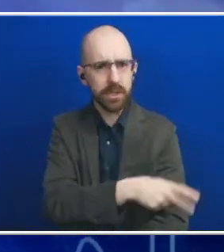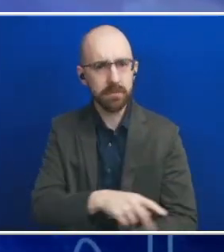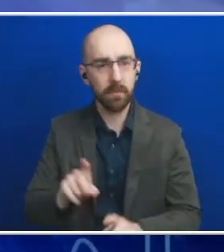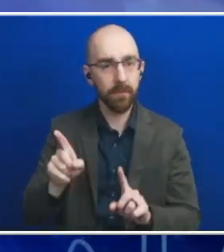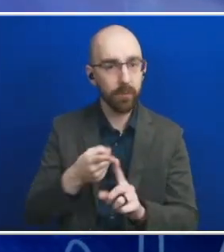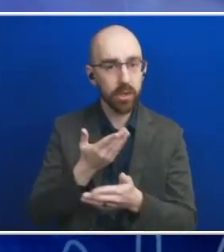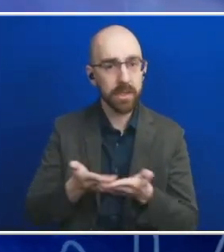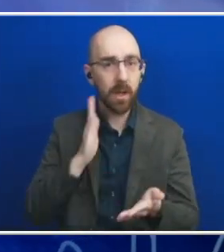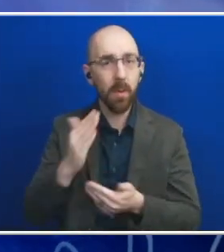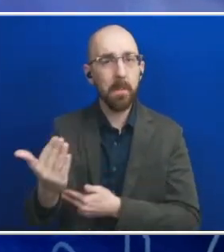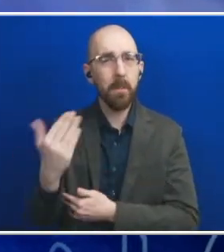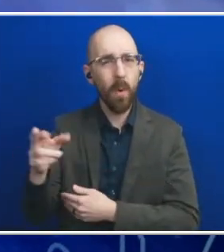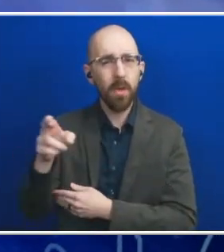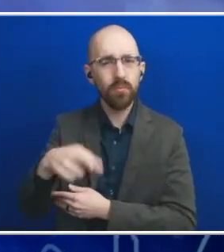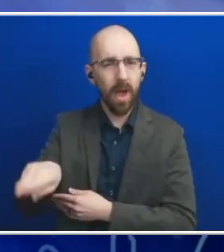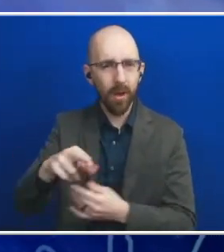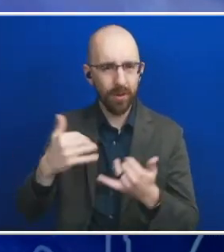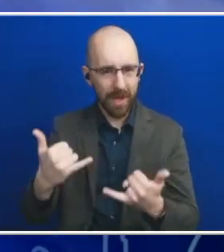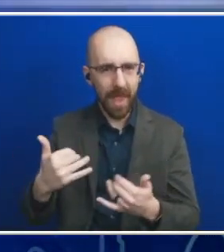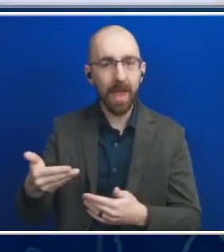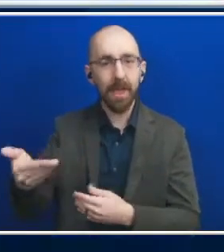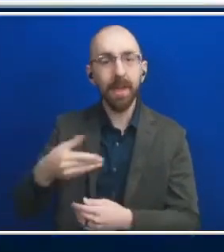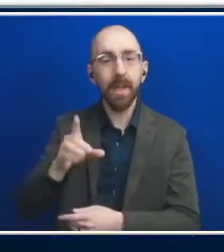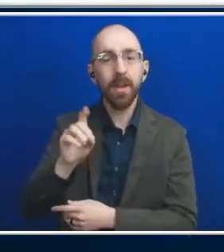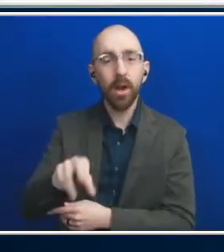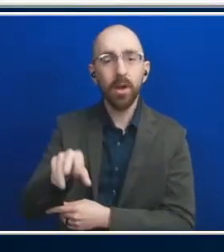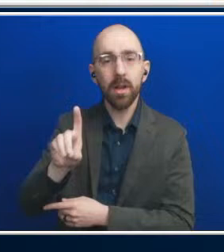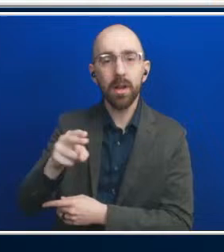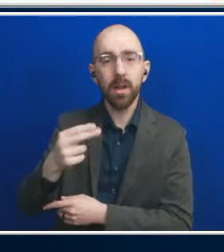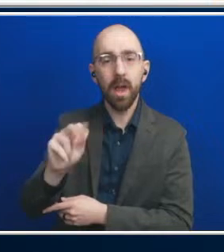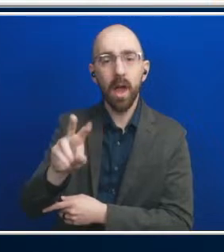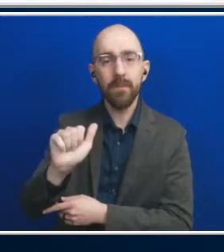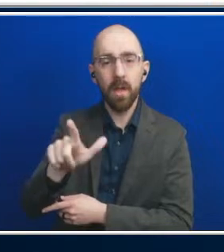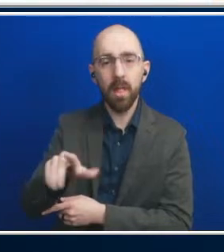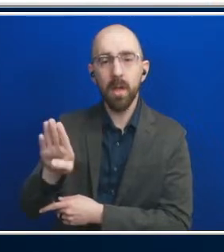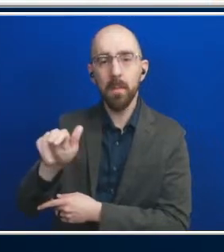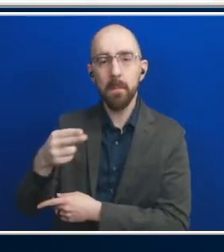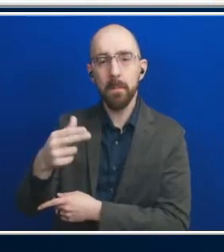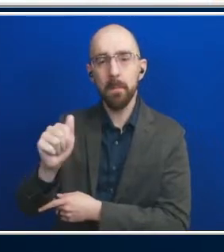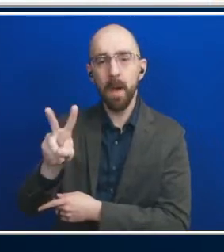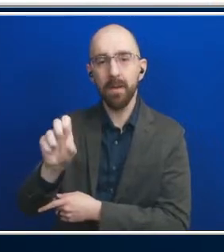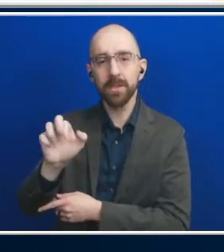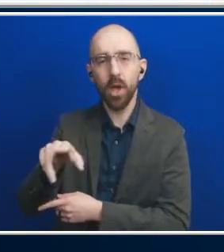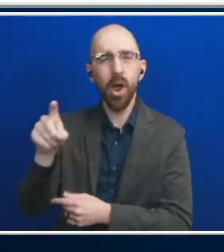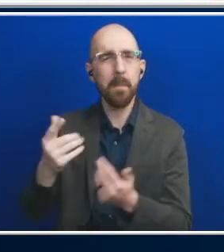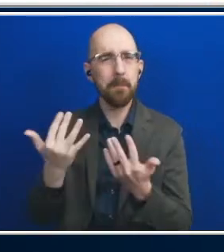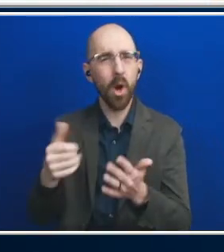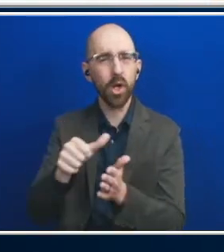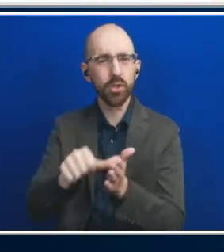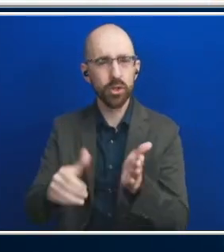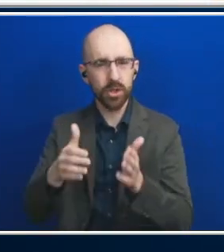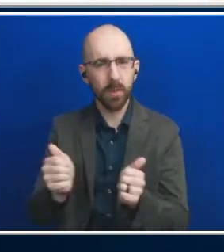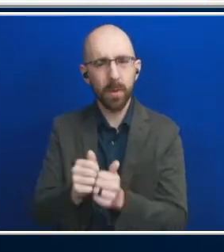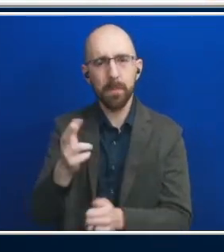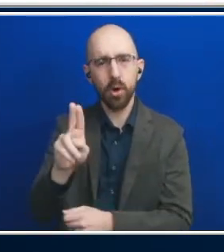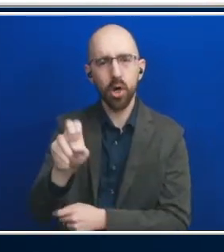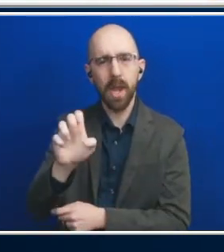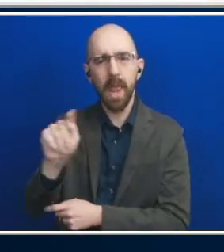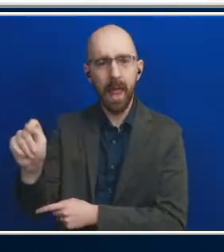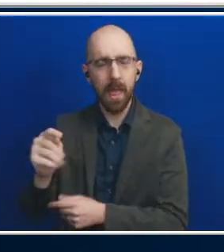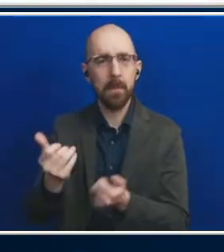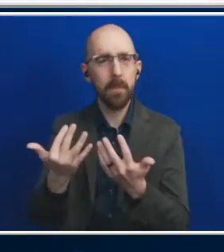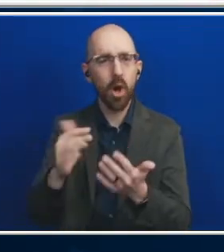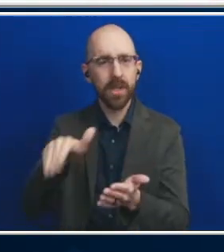morning rounds today. Joining us today is Dr. Dhaval Bhavsar. He is a burn surgeon with the Burnett Burn Center here at the University of Kansas